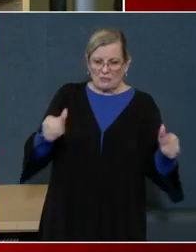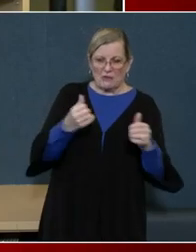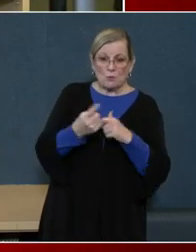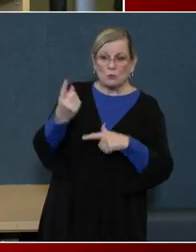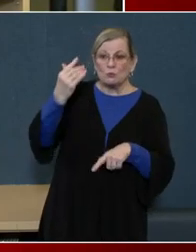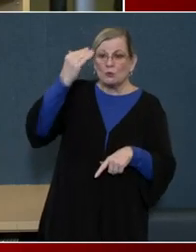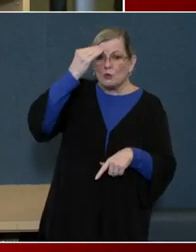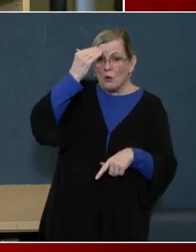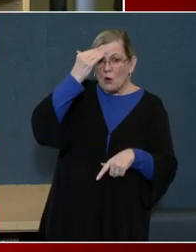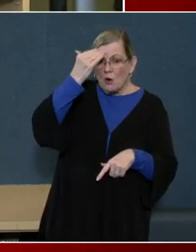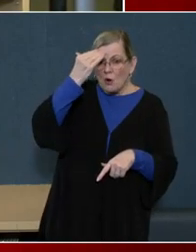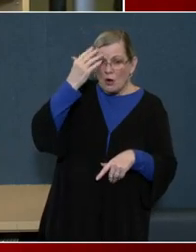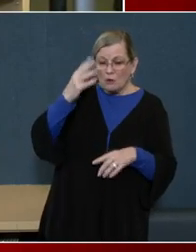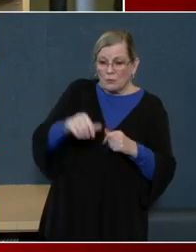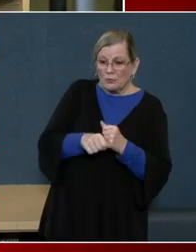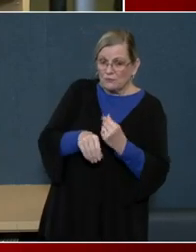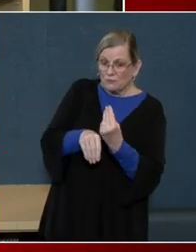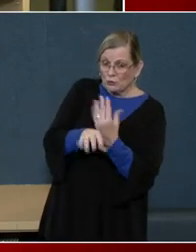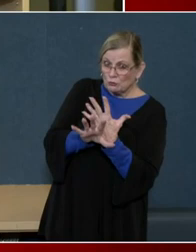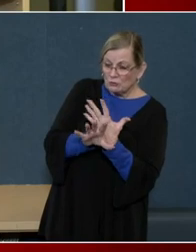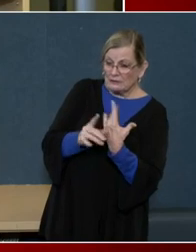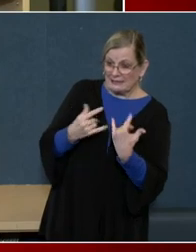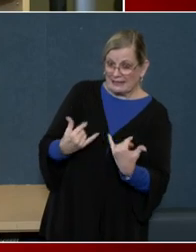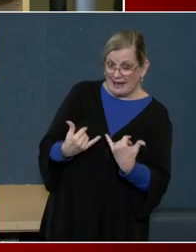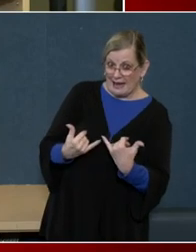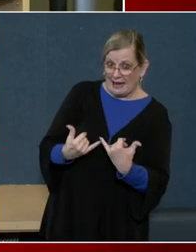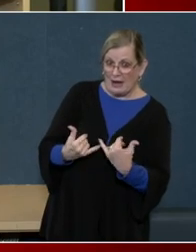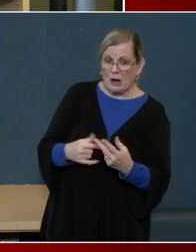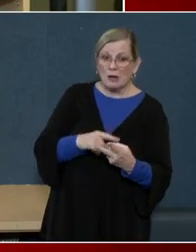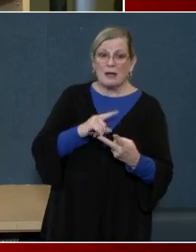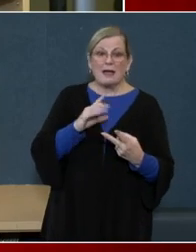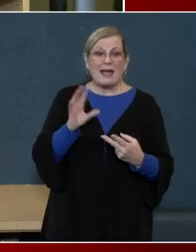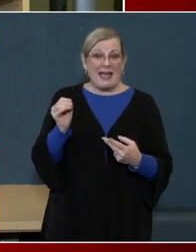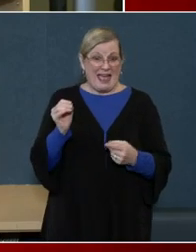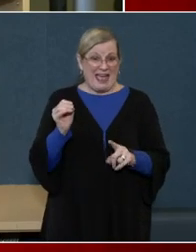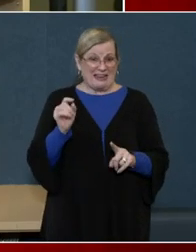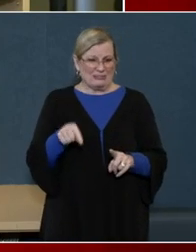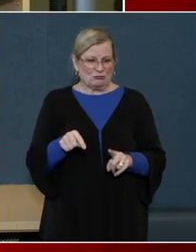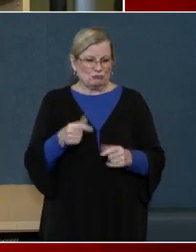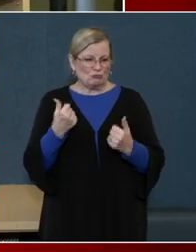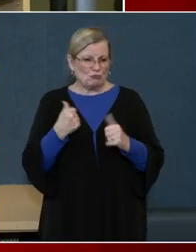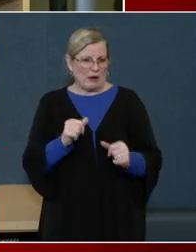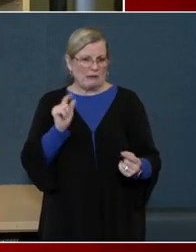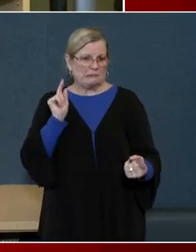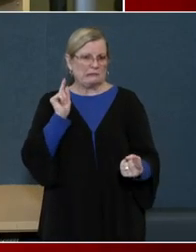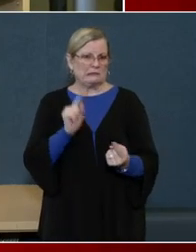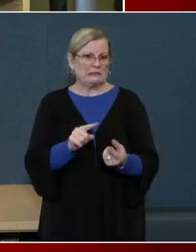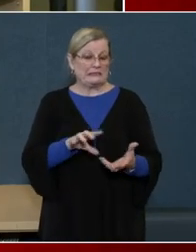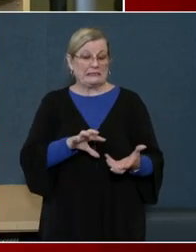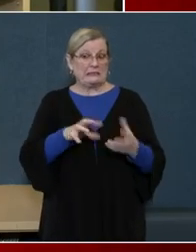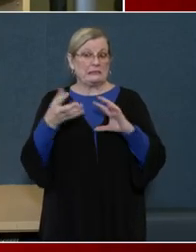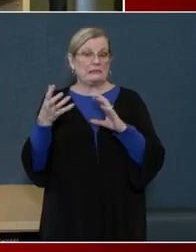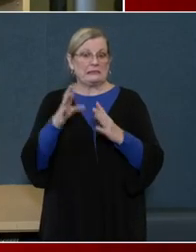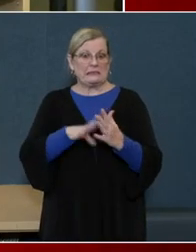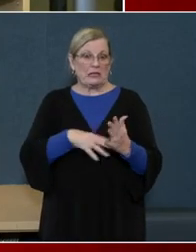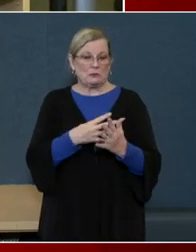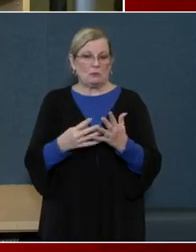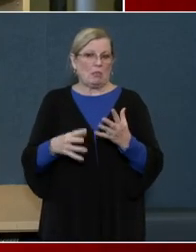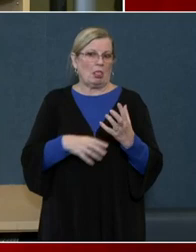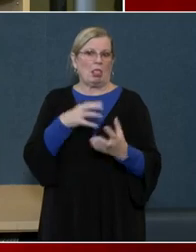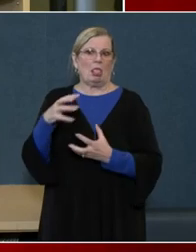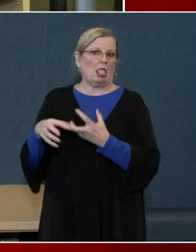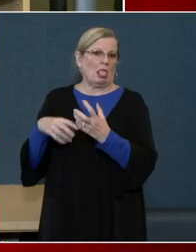home right now, and also to mitigate disruption of scheduling and the academic experience for